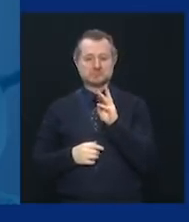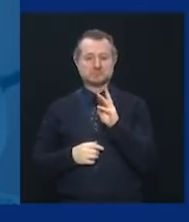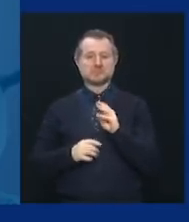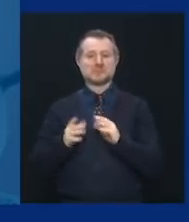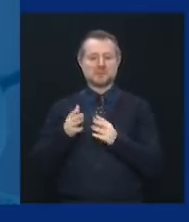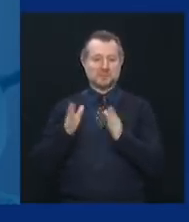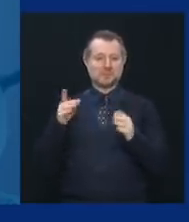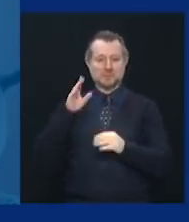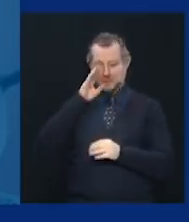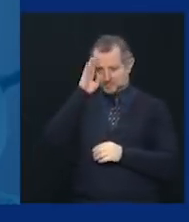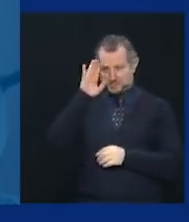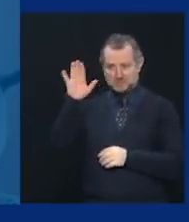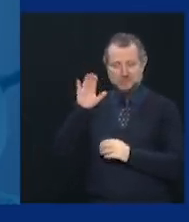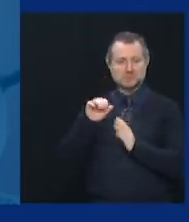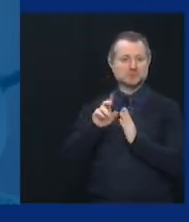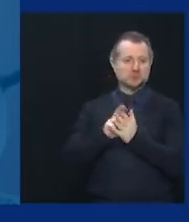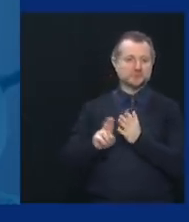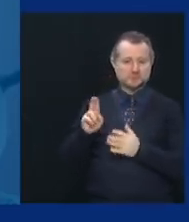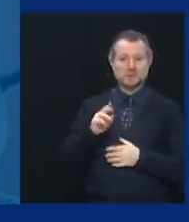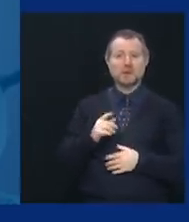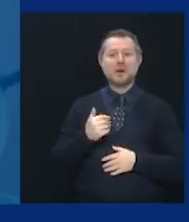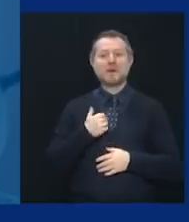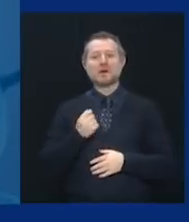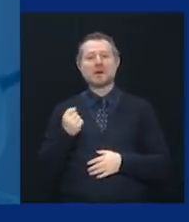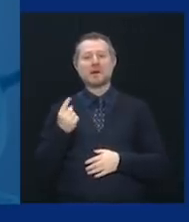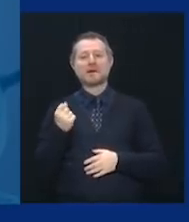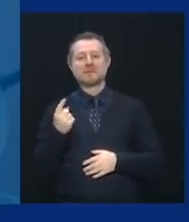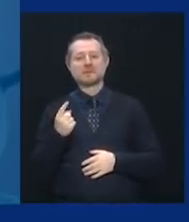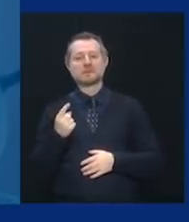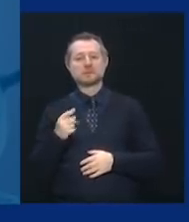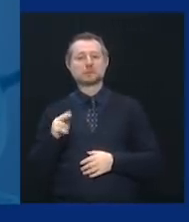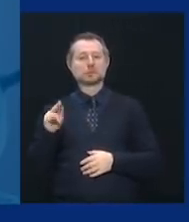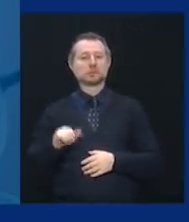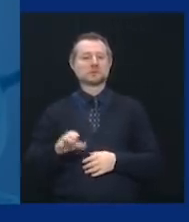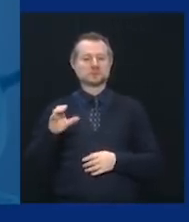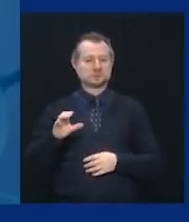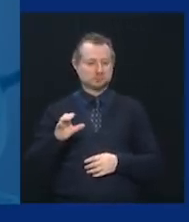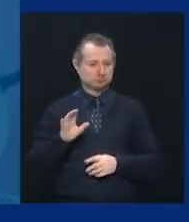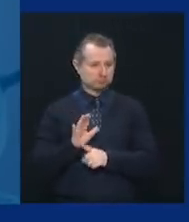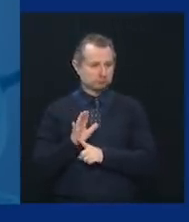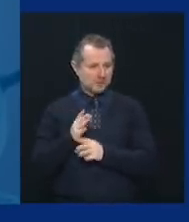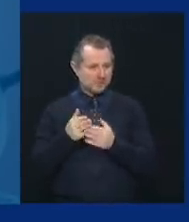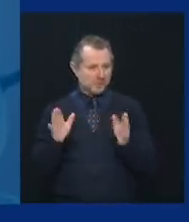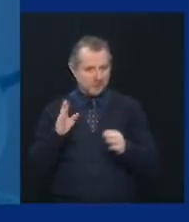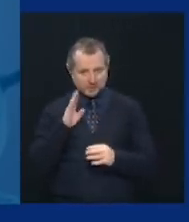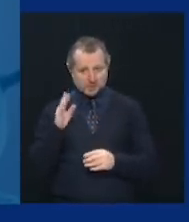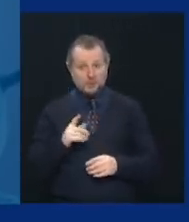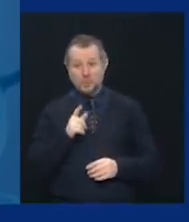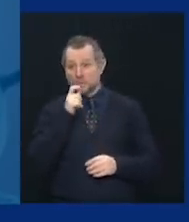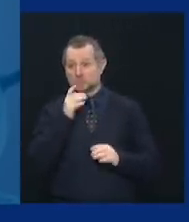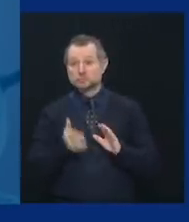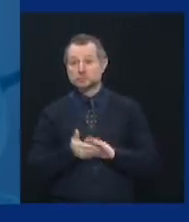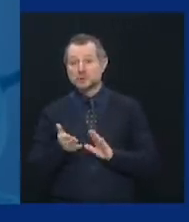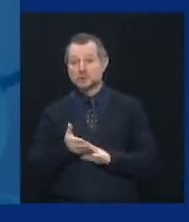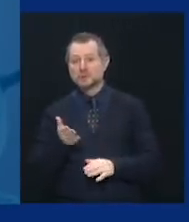hospitals. And then we have 11 public hospitals in New York City, which are run by